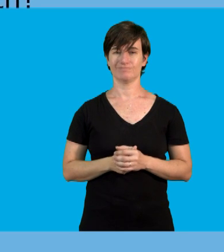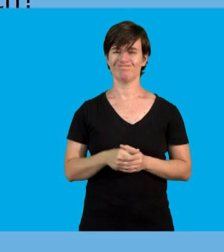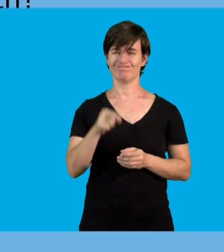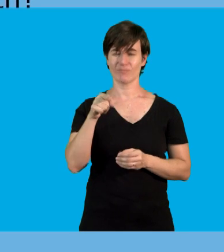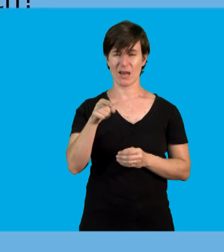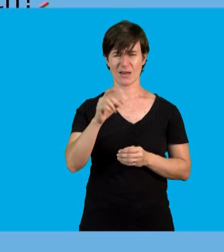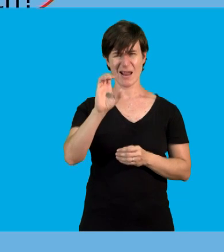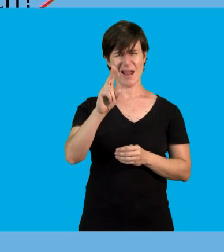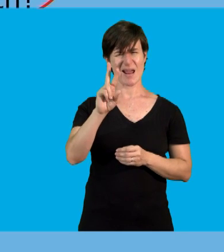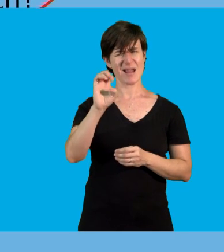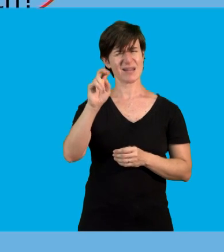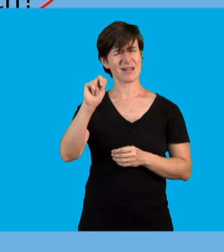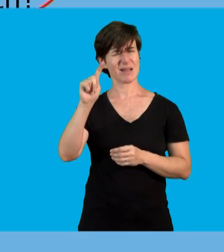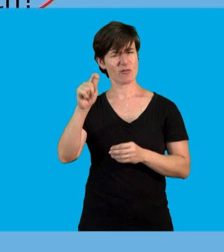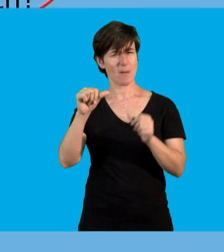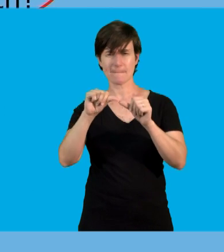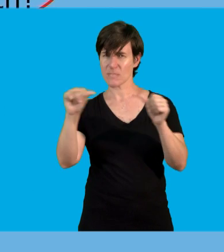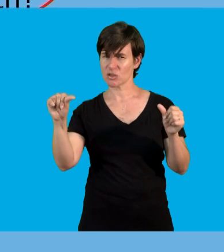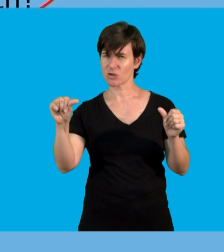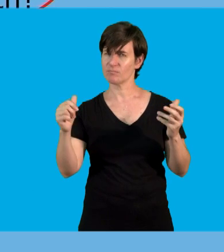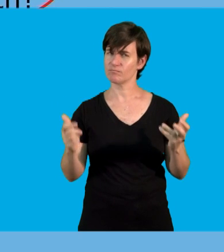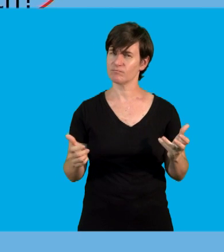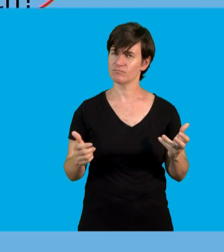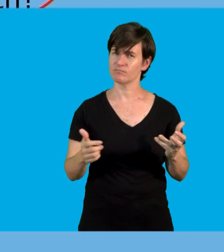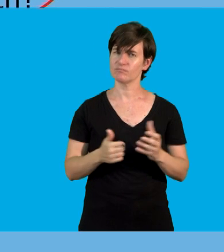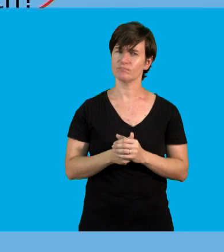So that current strength, it is measured,